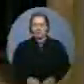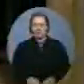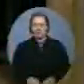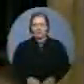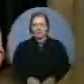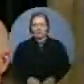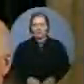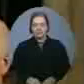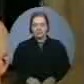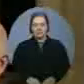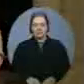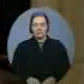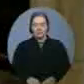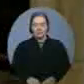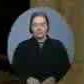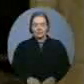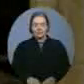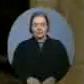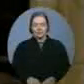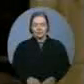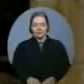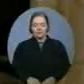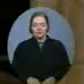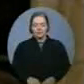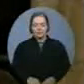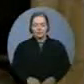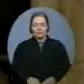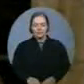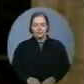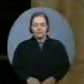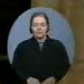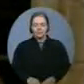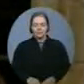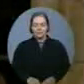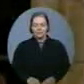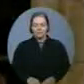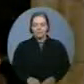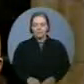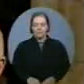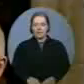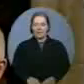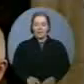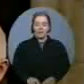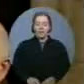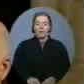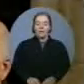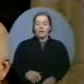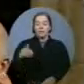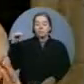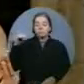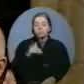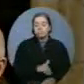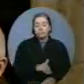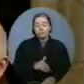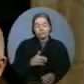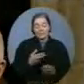recession isn't new to forestry. It's not as though it just came in the last few months with the economic downturn. It's been going on for years. We've been raising this